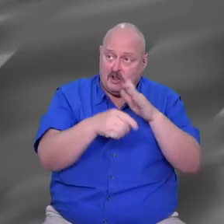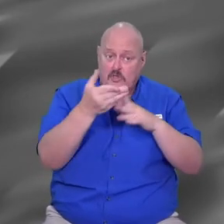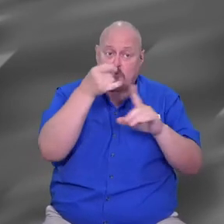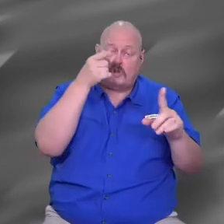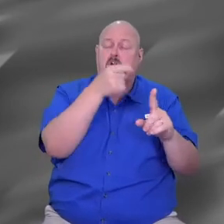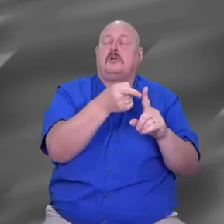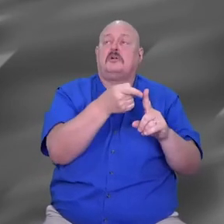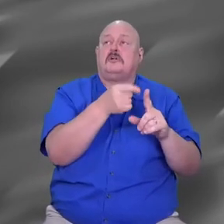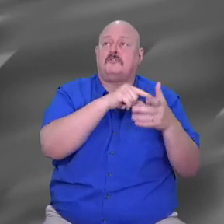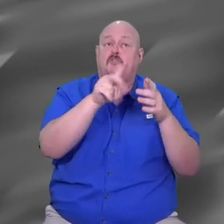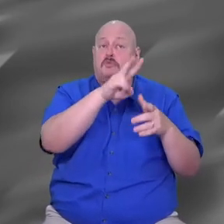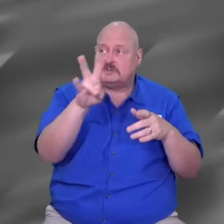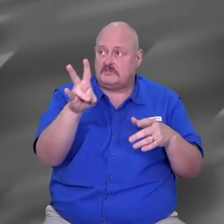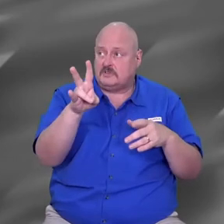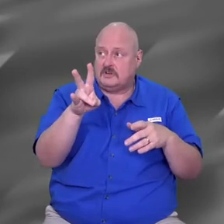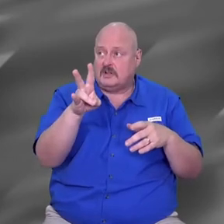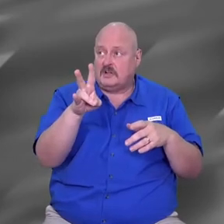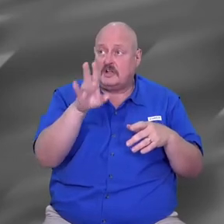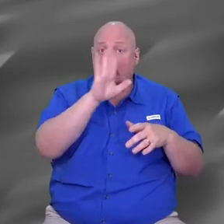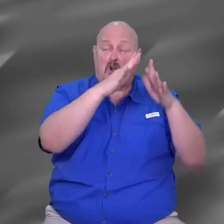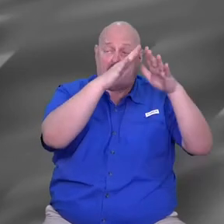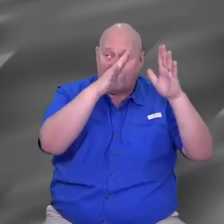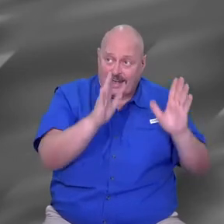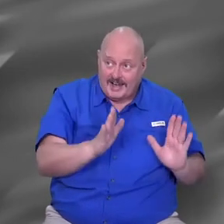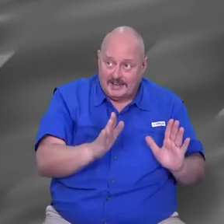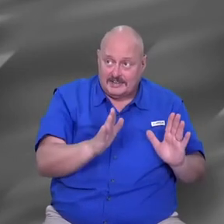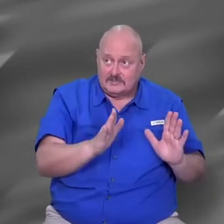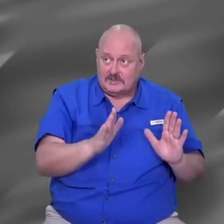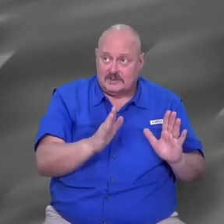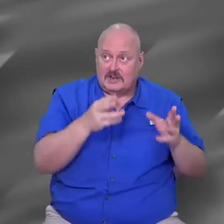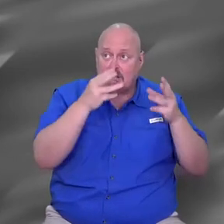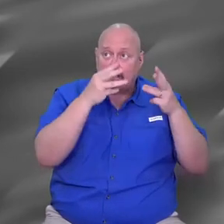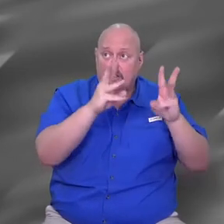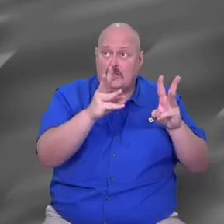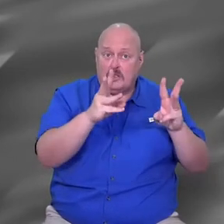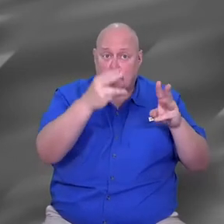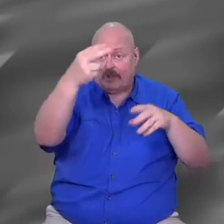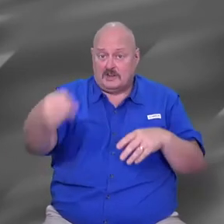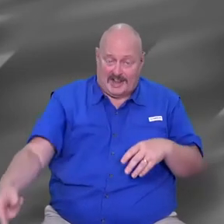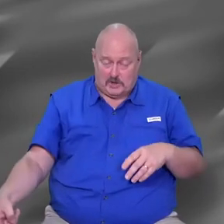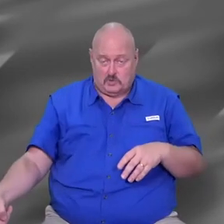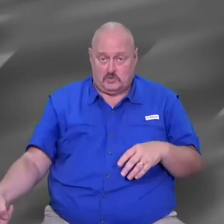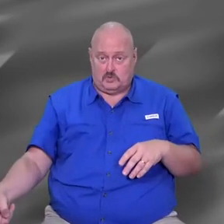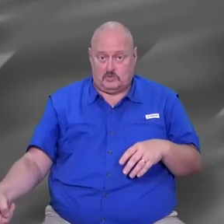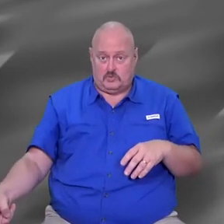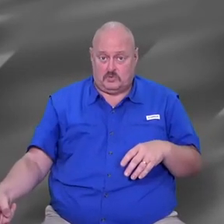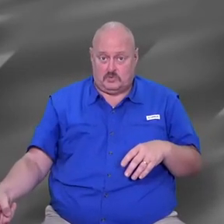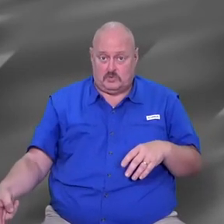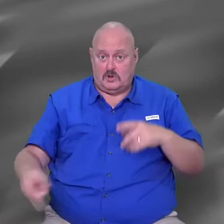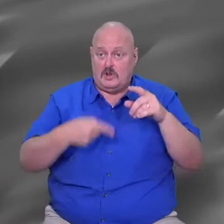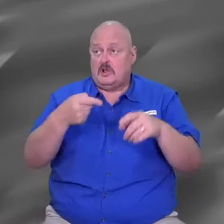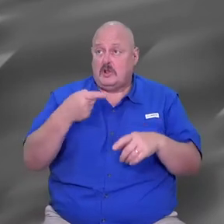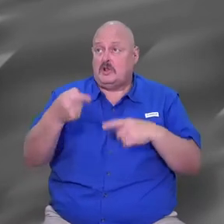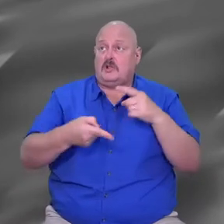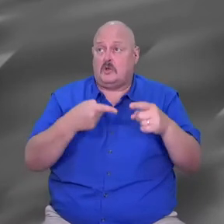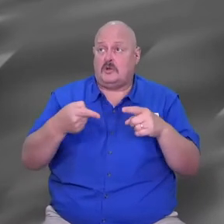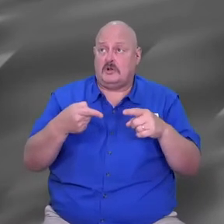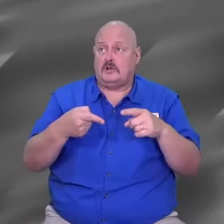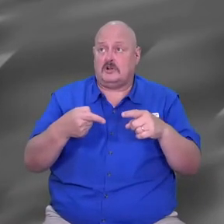her. Verse 27. Her house is the way to hell, going down to